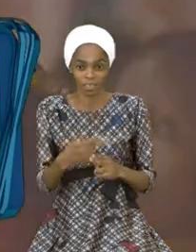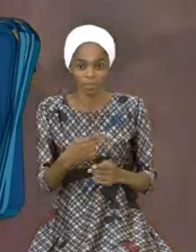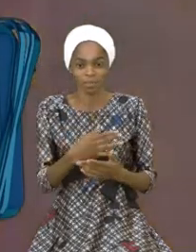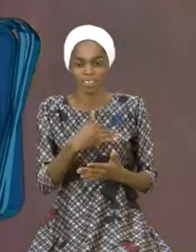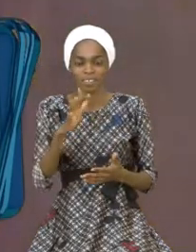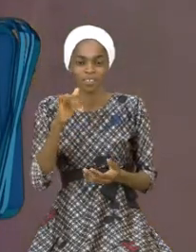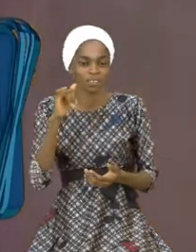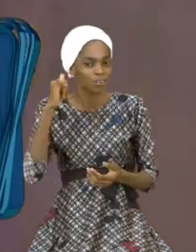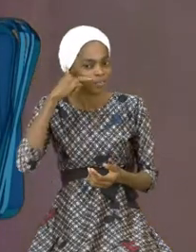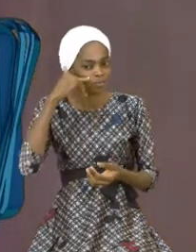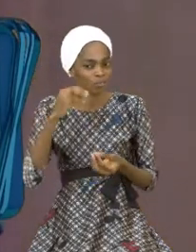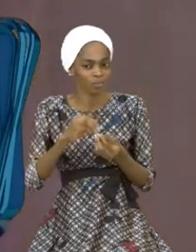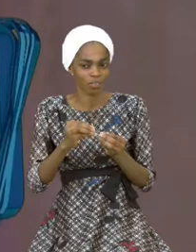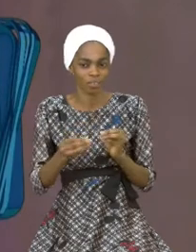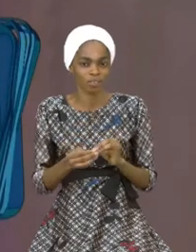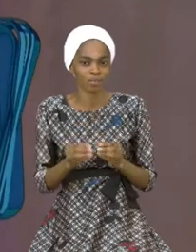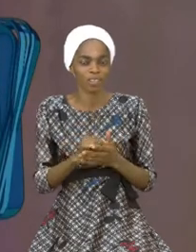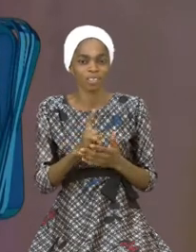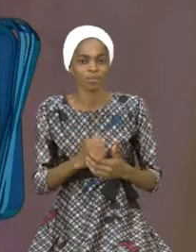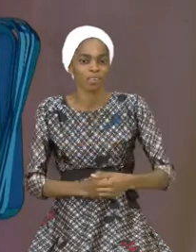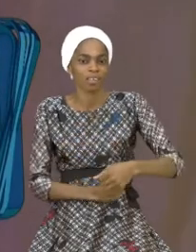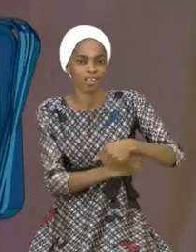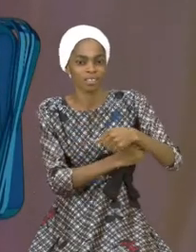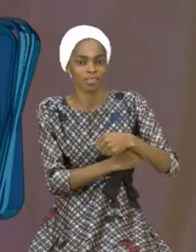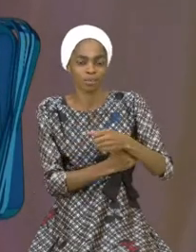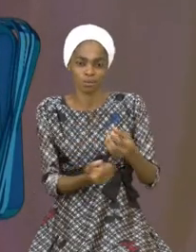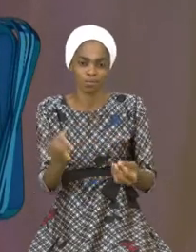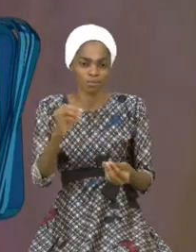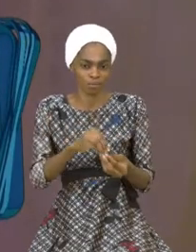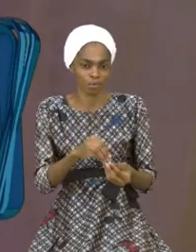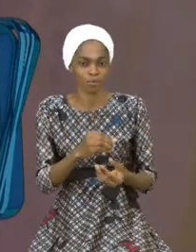that we might assist you more and more.